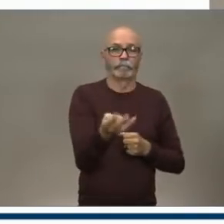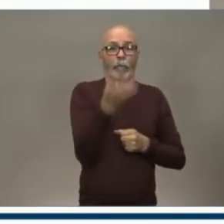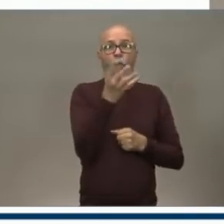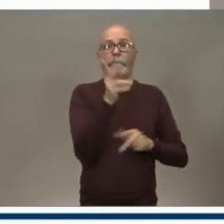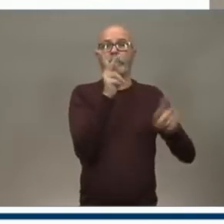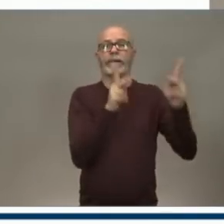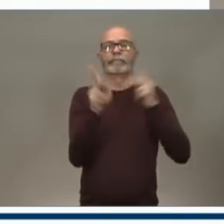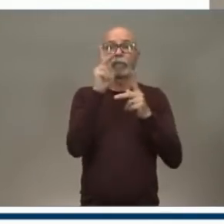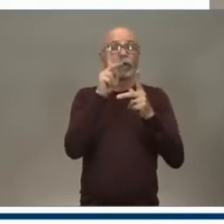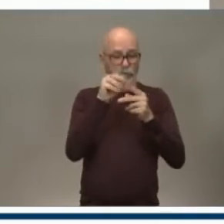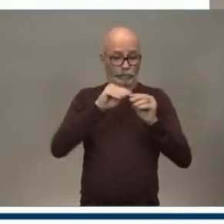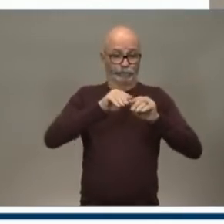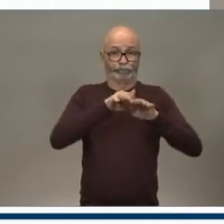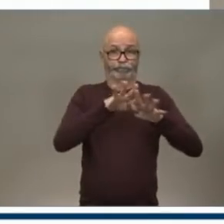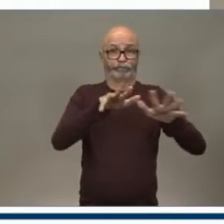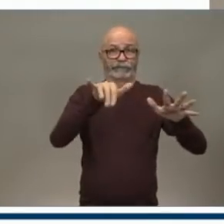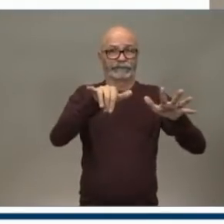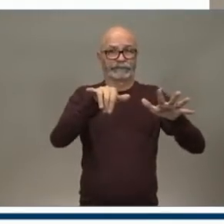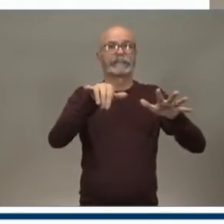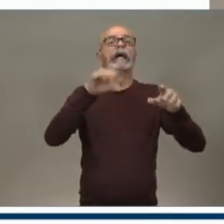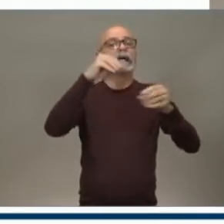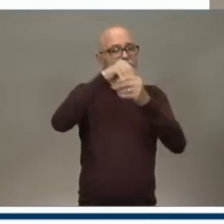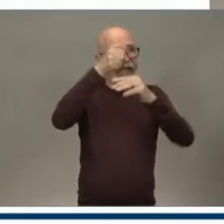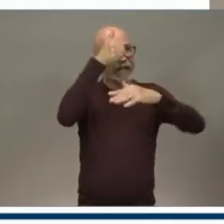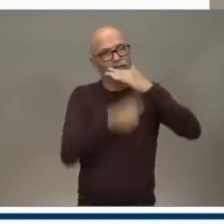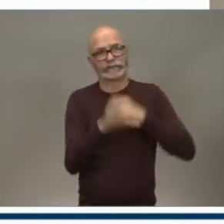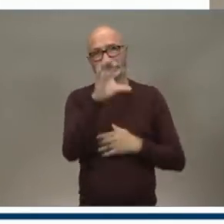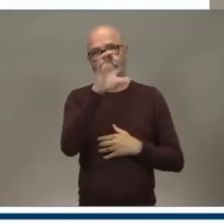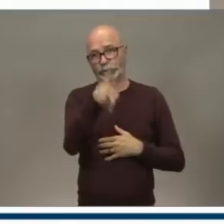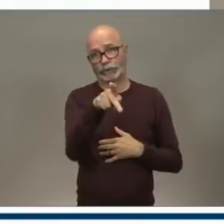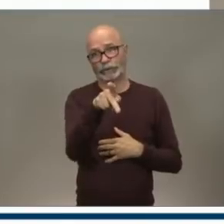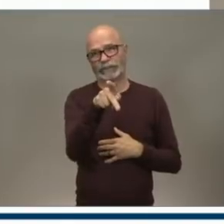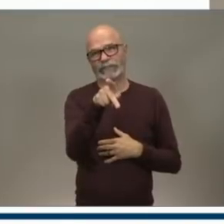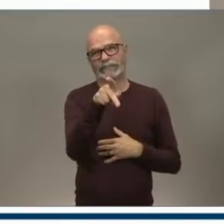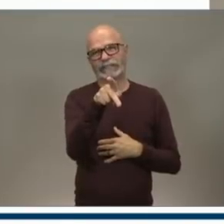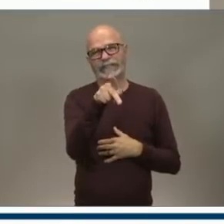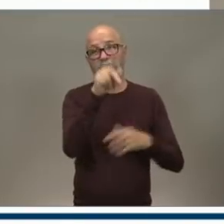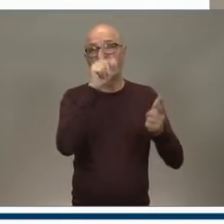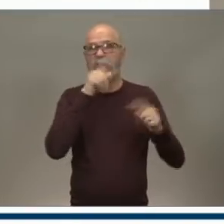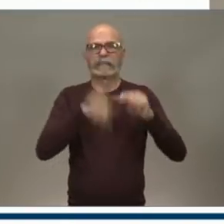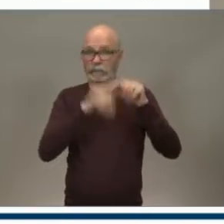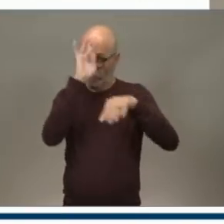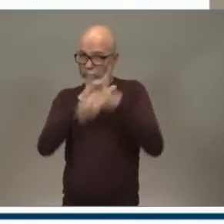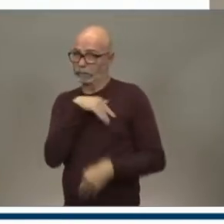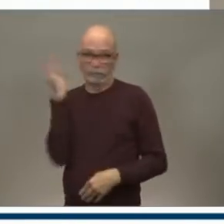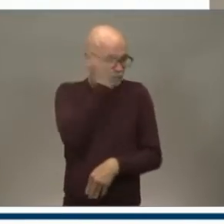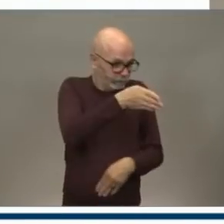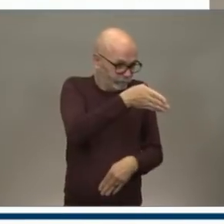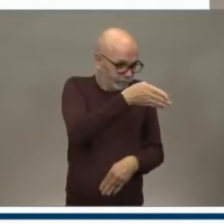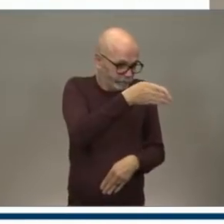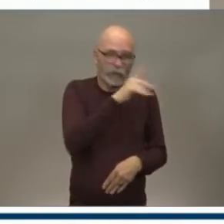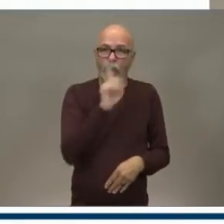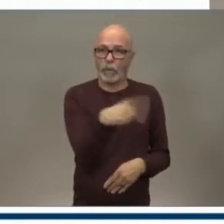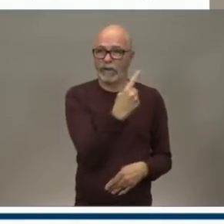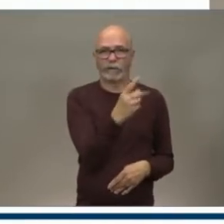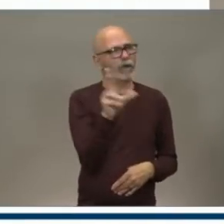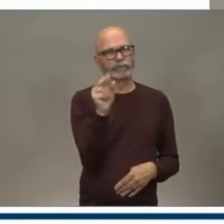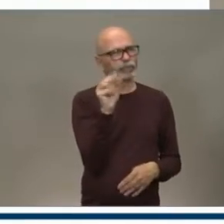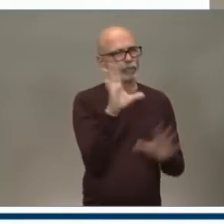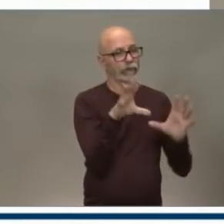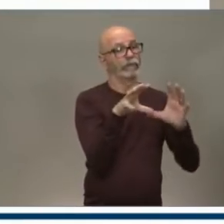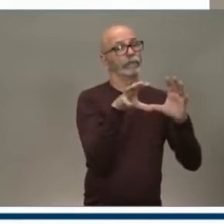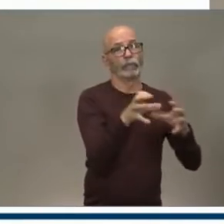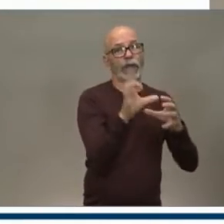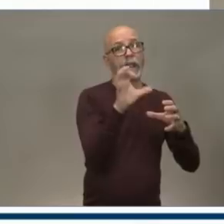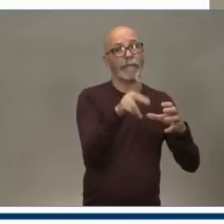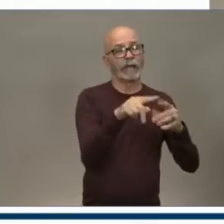we need to move our focus away from individual clusters and say we have this network of people that are linked through where they live,